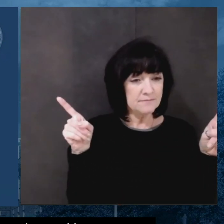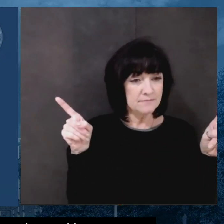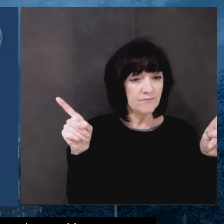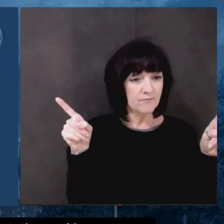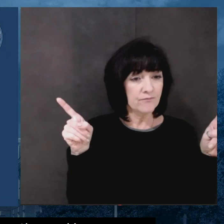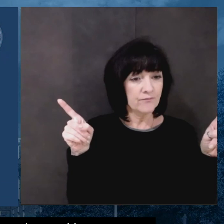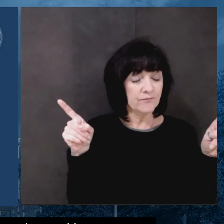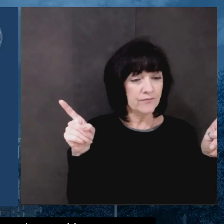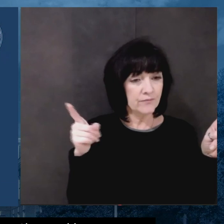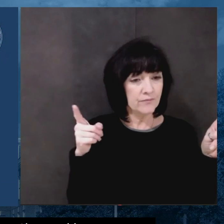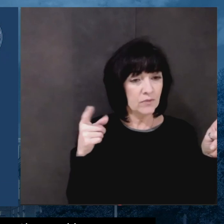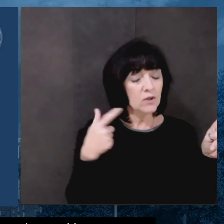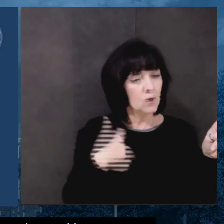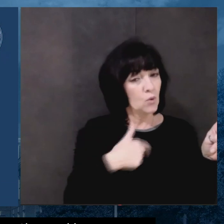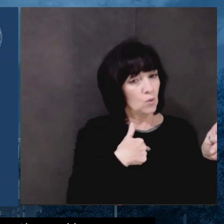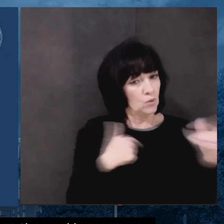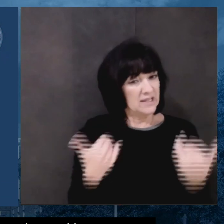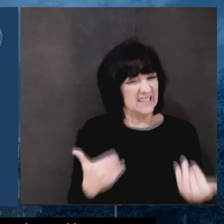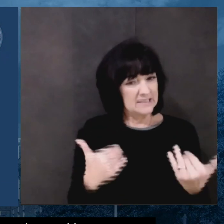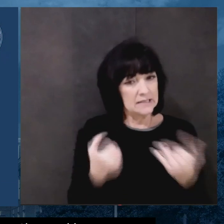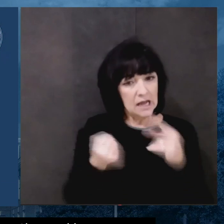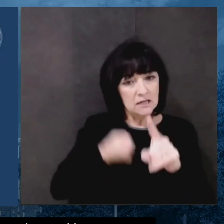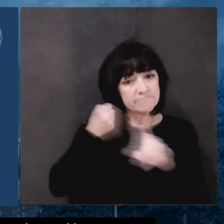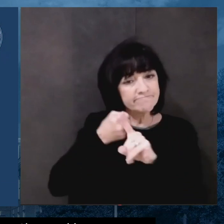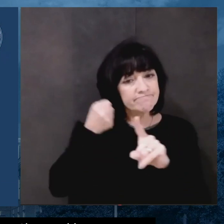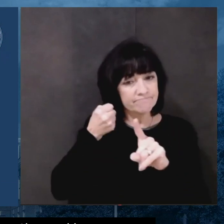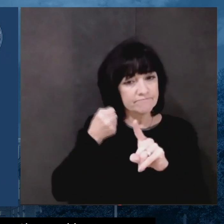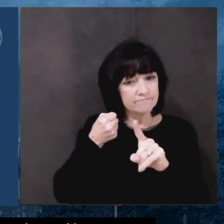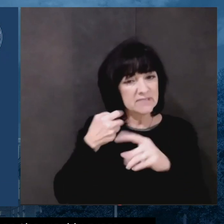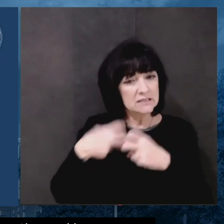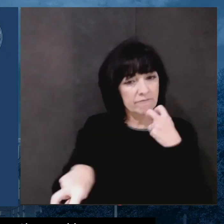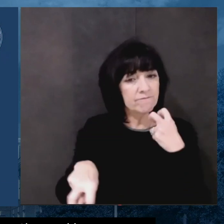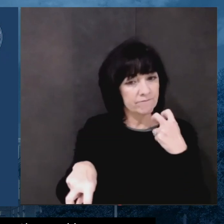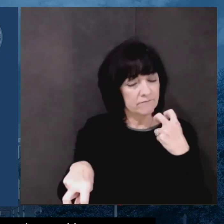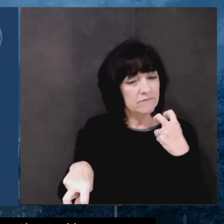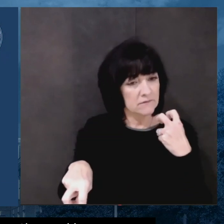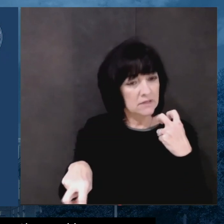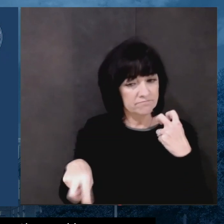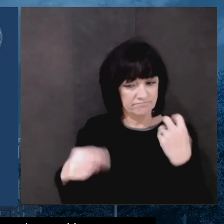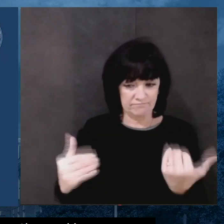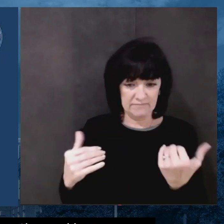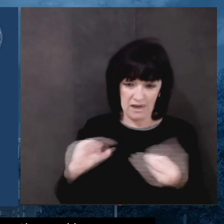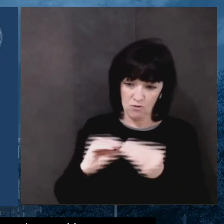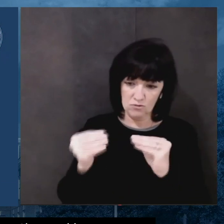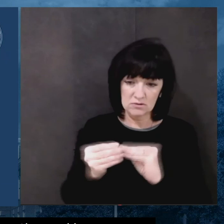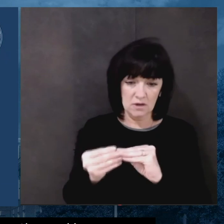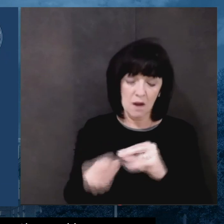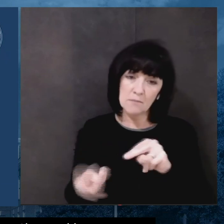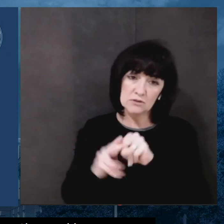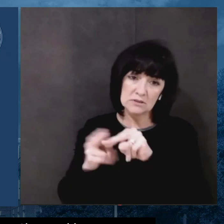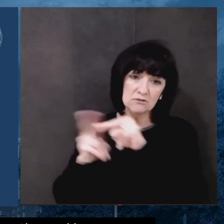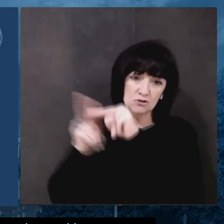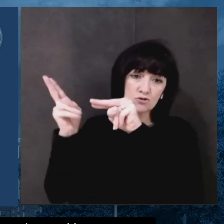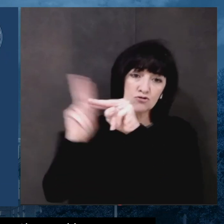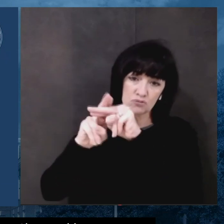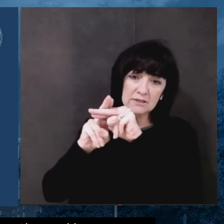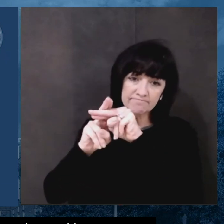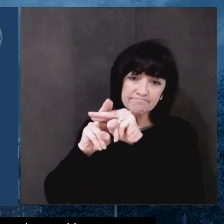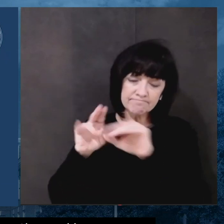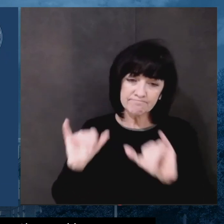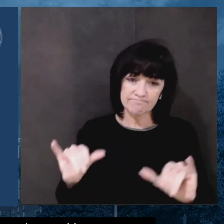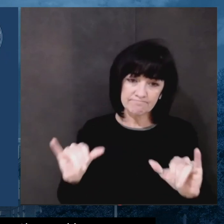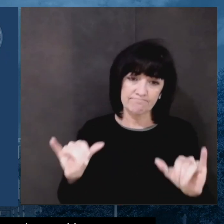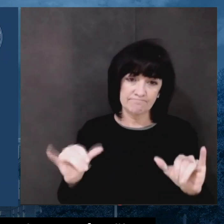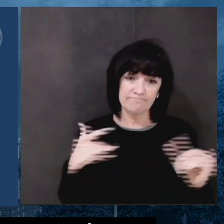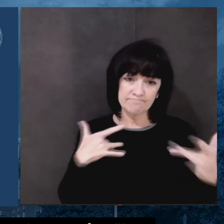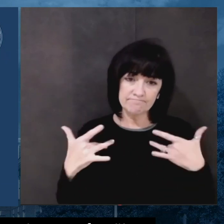we have hit a tough spot here with an increase in positive cases of COVID-19.